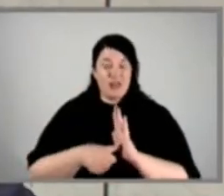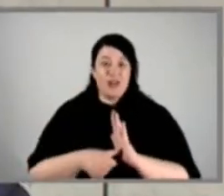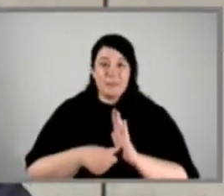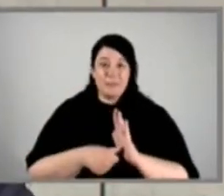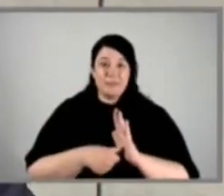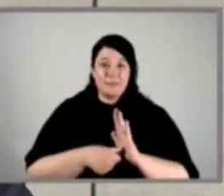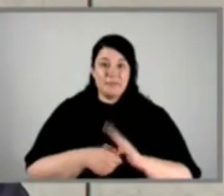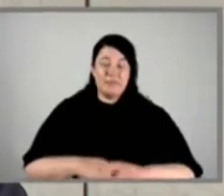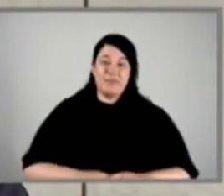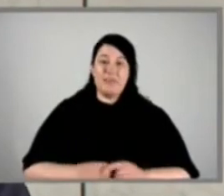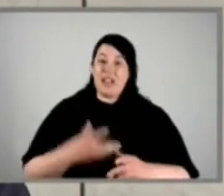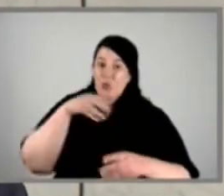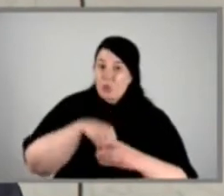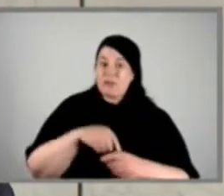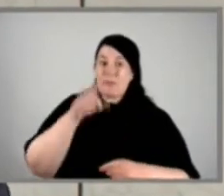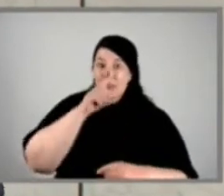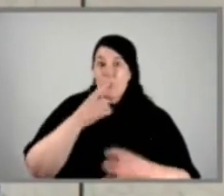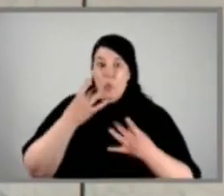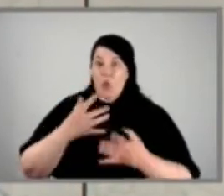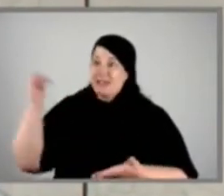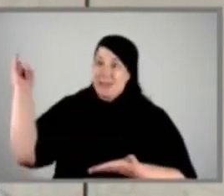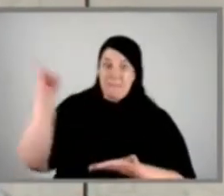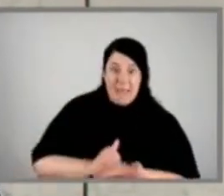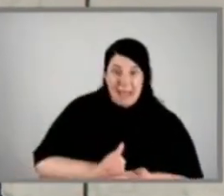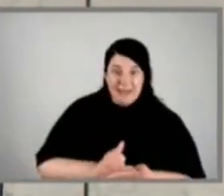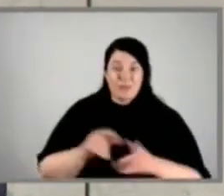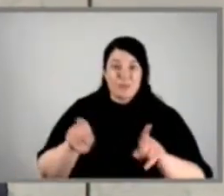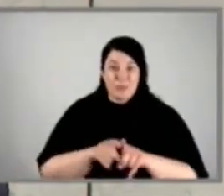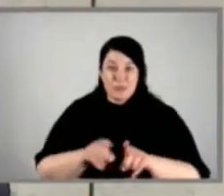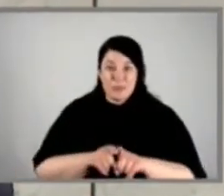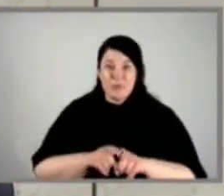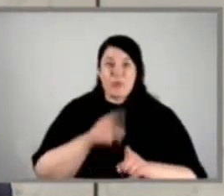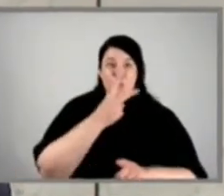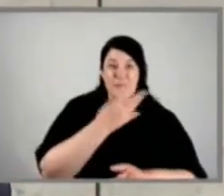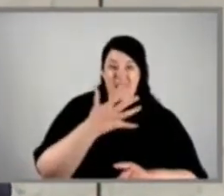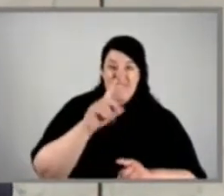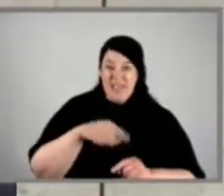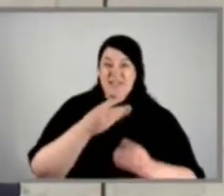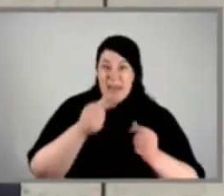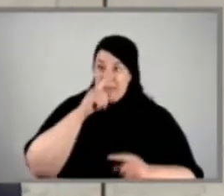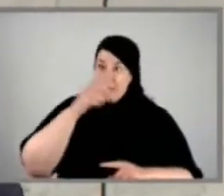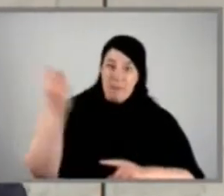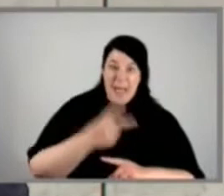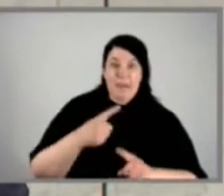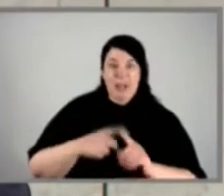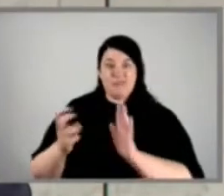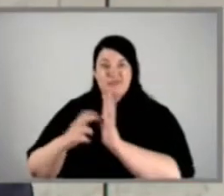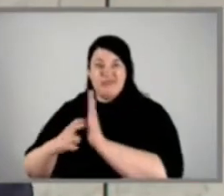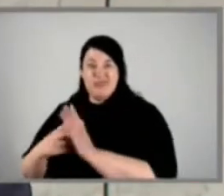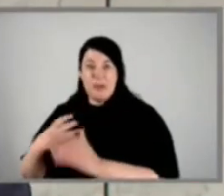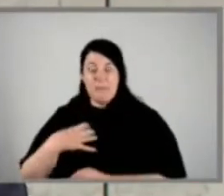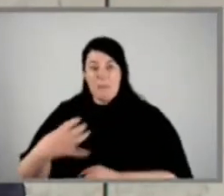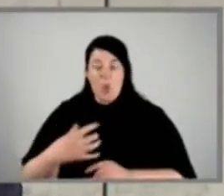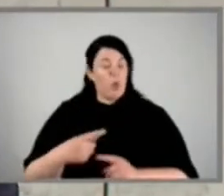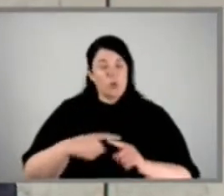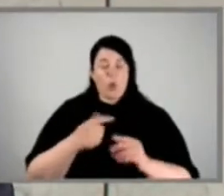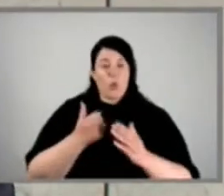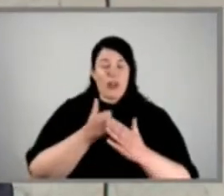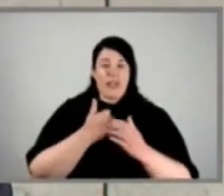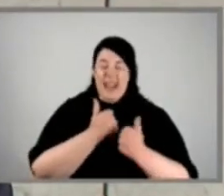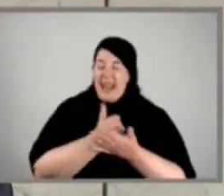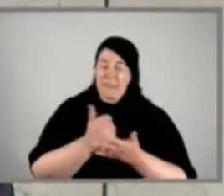includes people already having got back out of that caseload. And so it is a cup that keeps filling up every time we